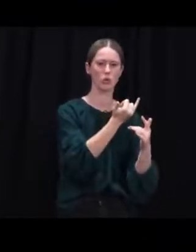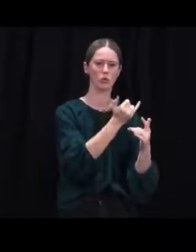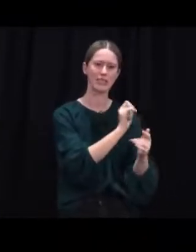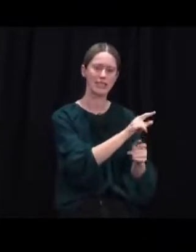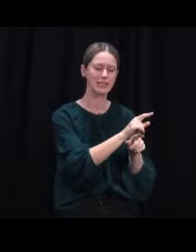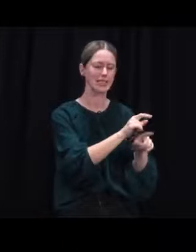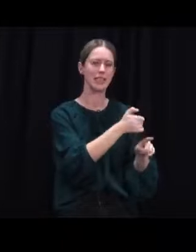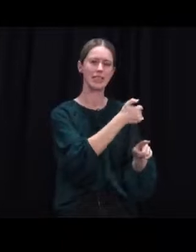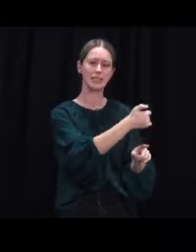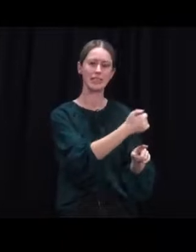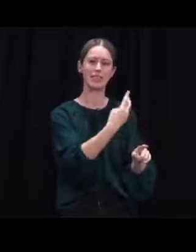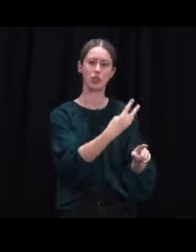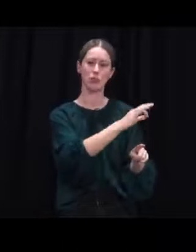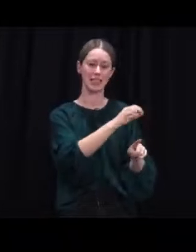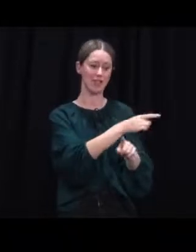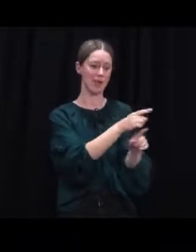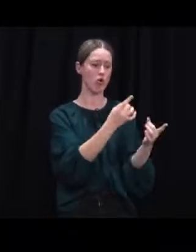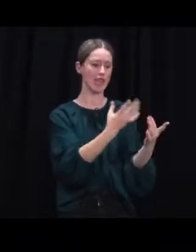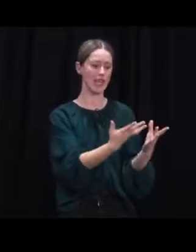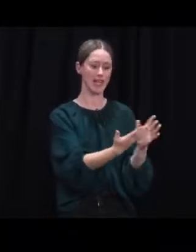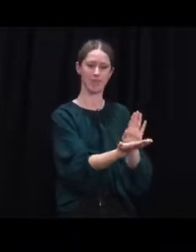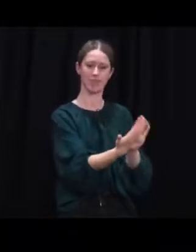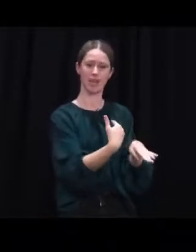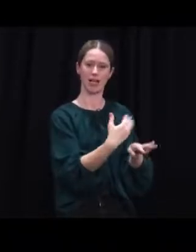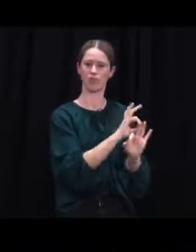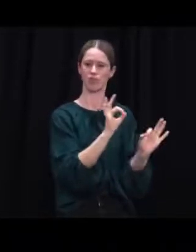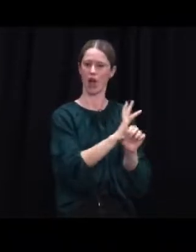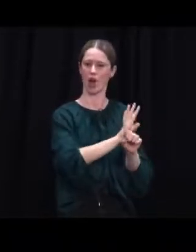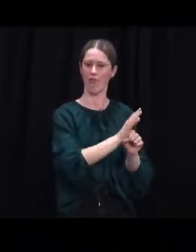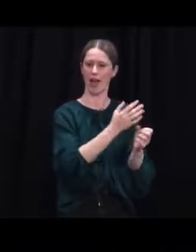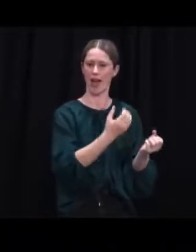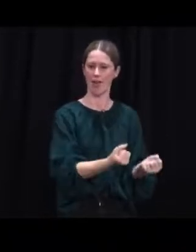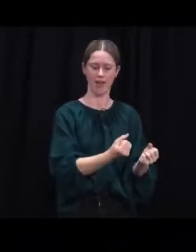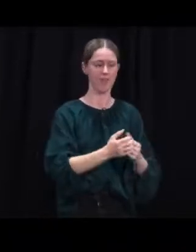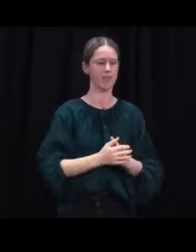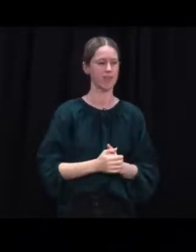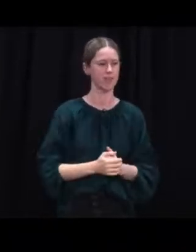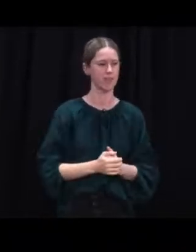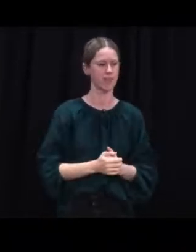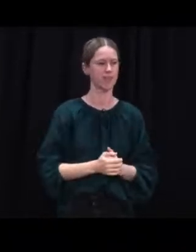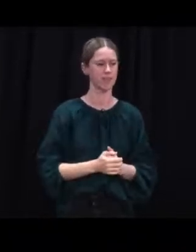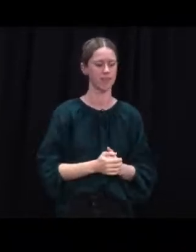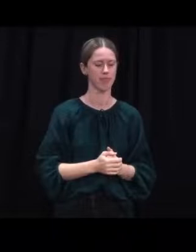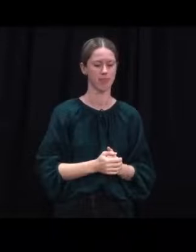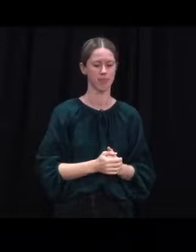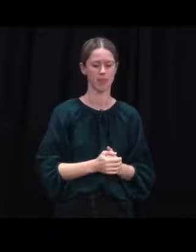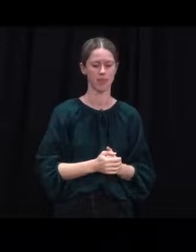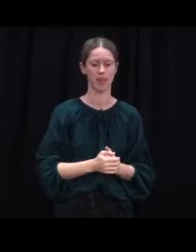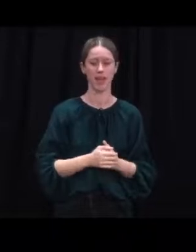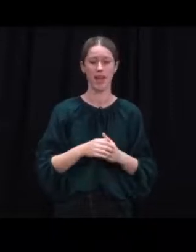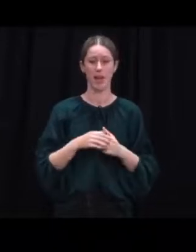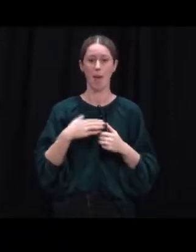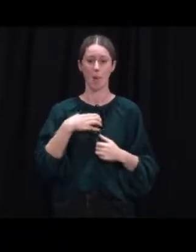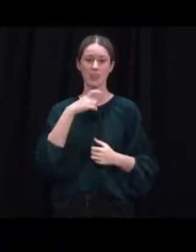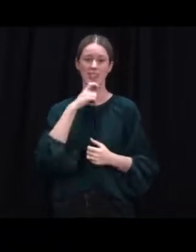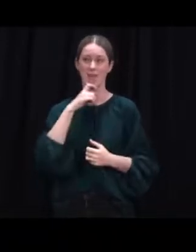12,717 of those there has been formal contact made with at 9 a.m. this morning, and 62% of those had already returned a test